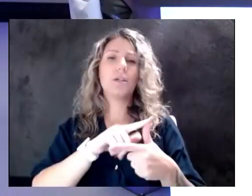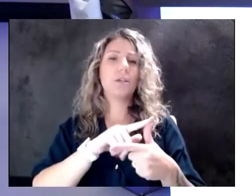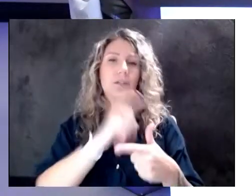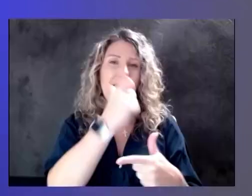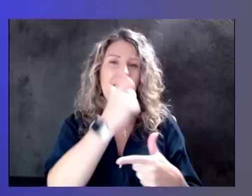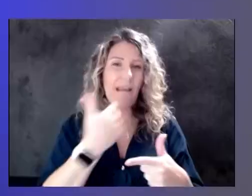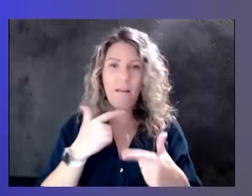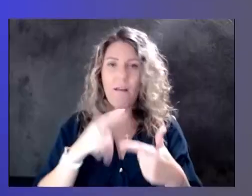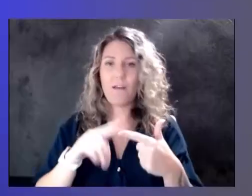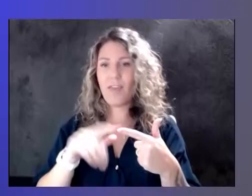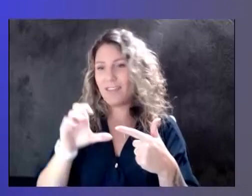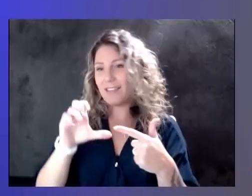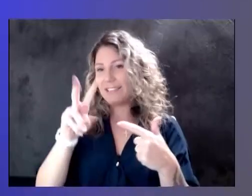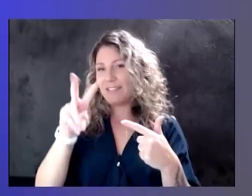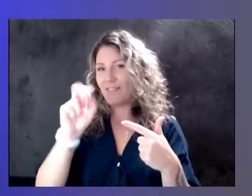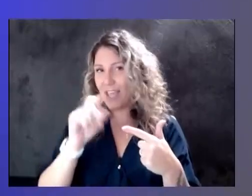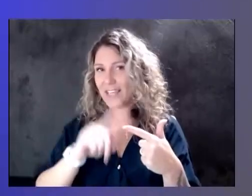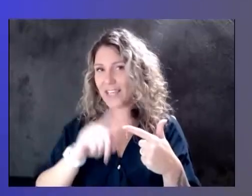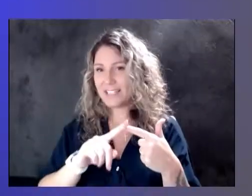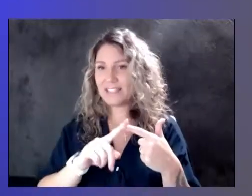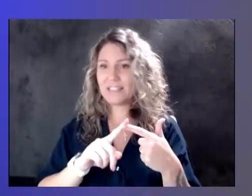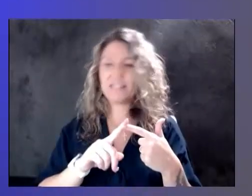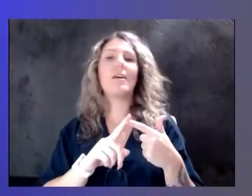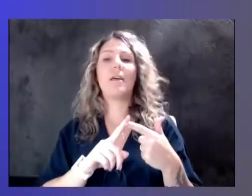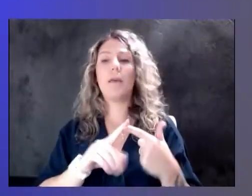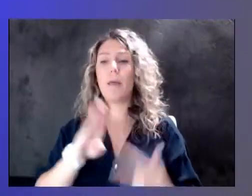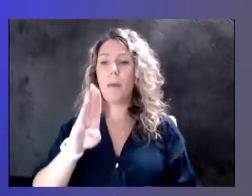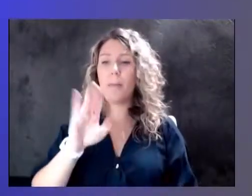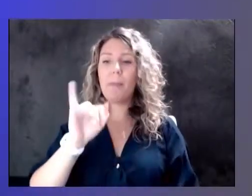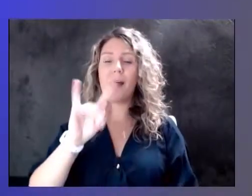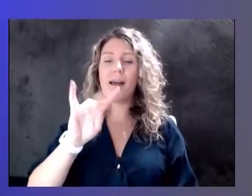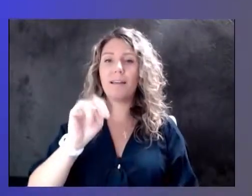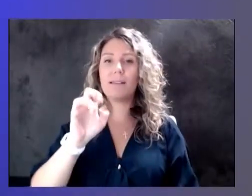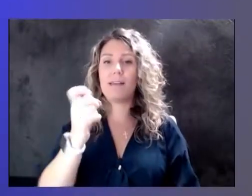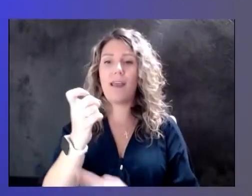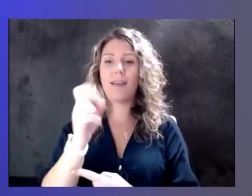one at CVS. They had the Binex Now. This is an Abbott test.